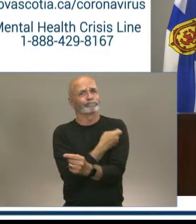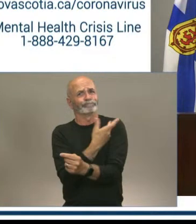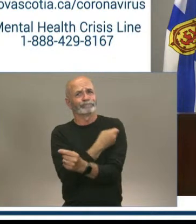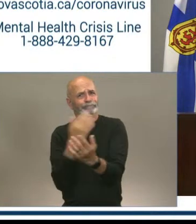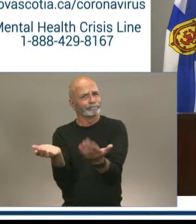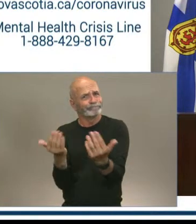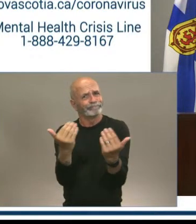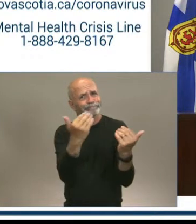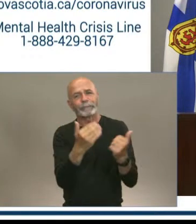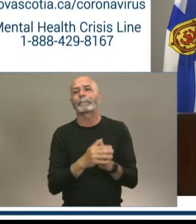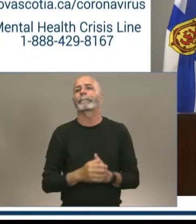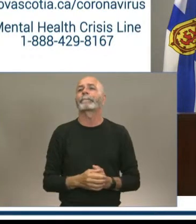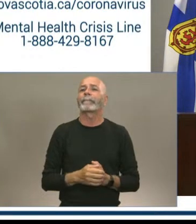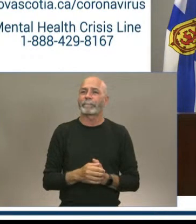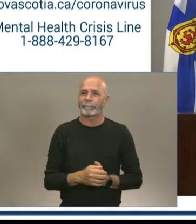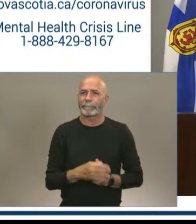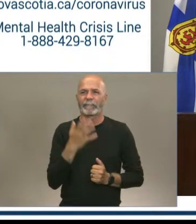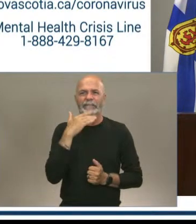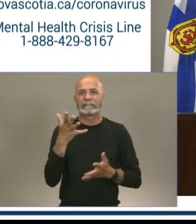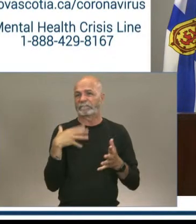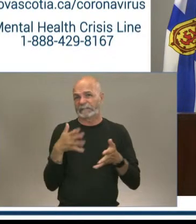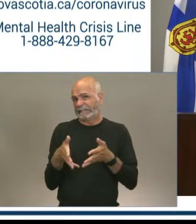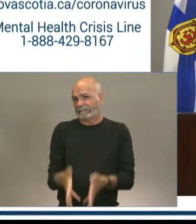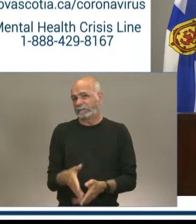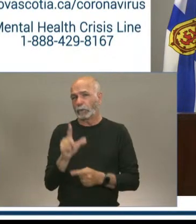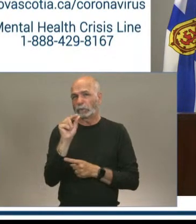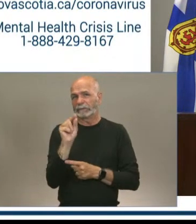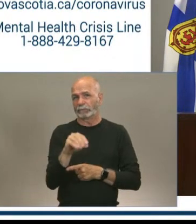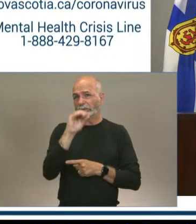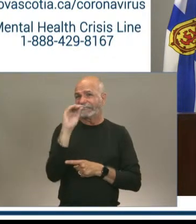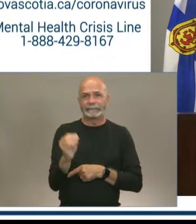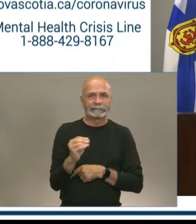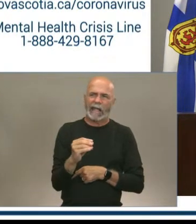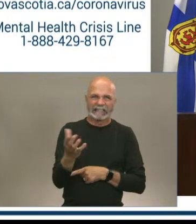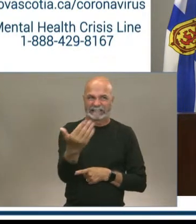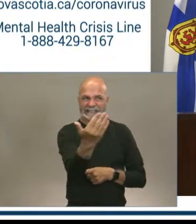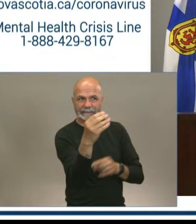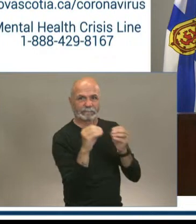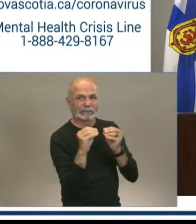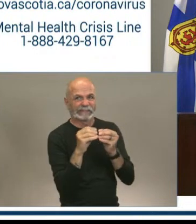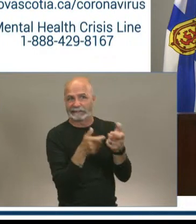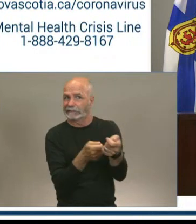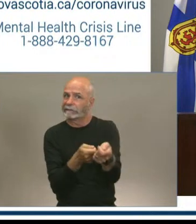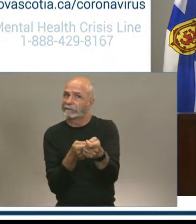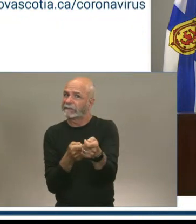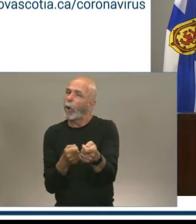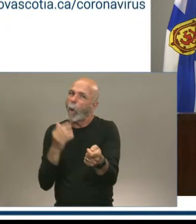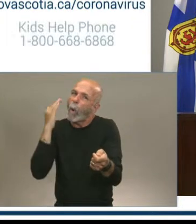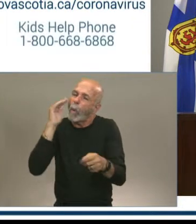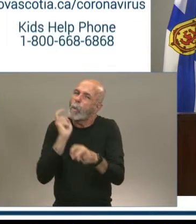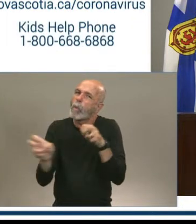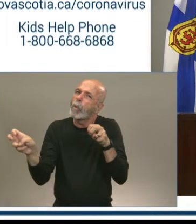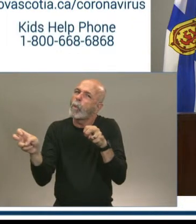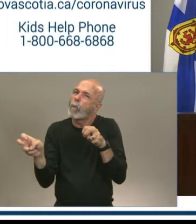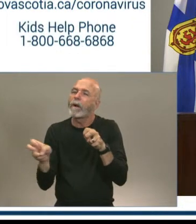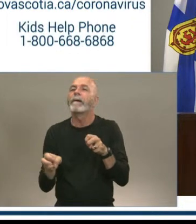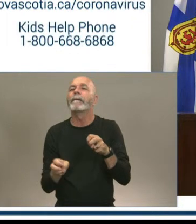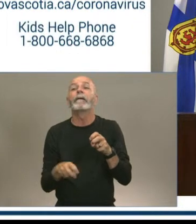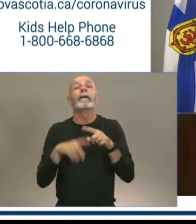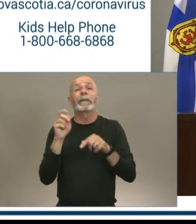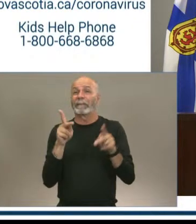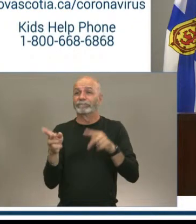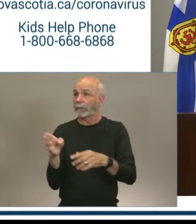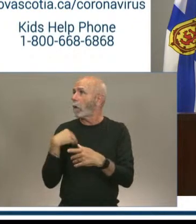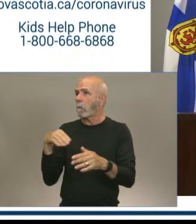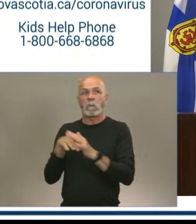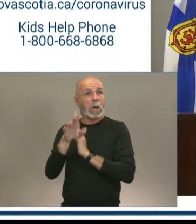the last 20% or so are the hardest to get, and these walk-ins will help us there. And still with the model of appointments